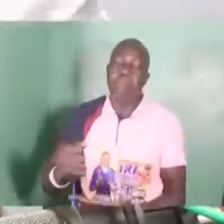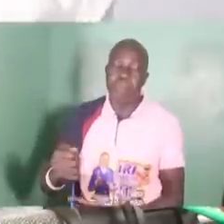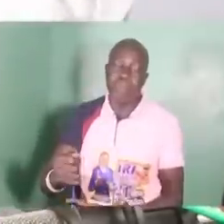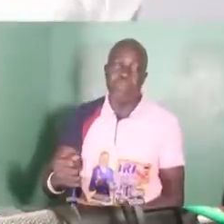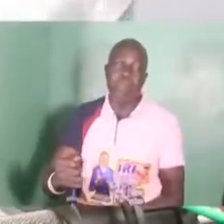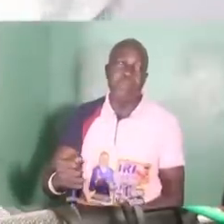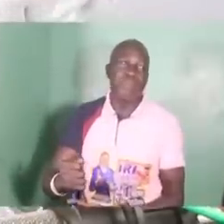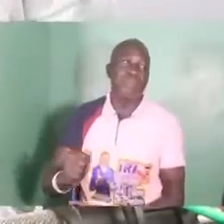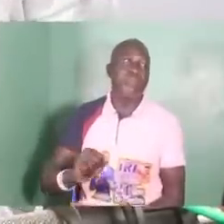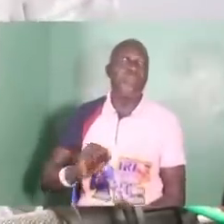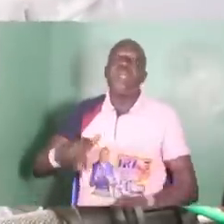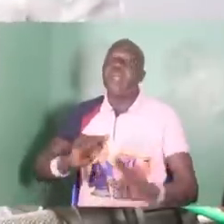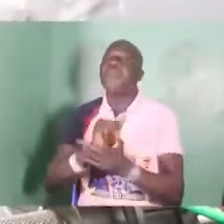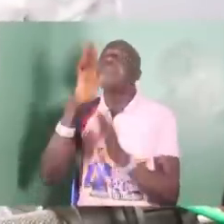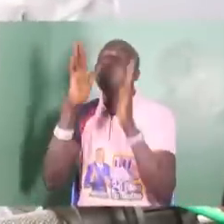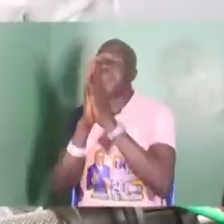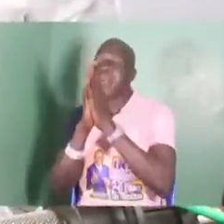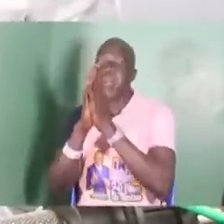I don't want to lift you up.